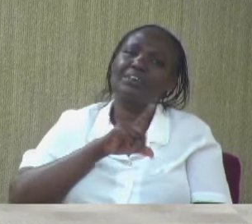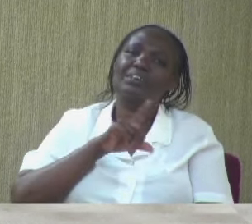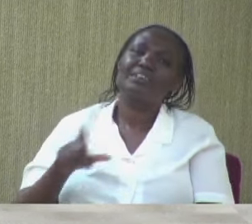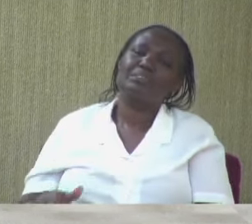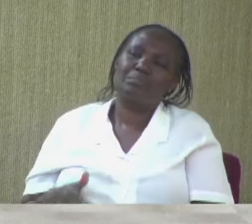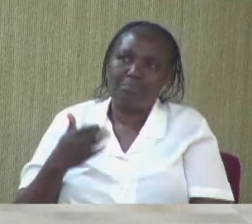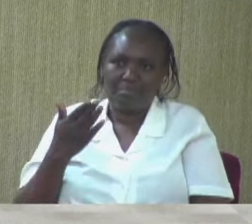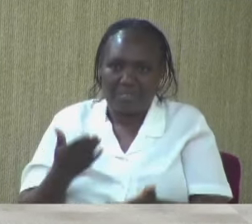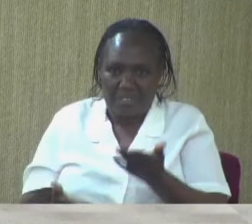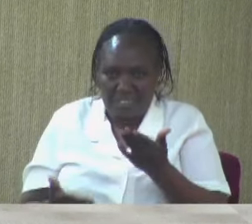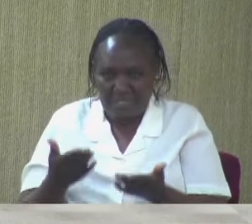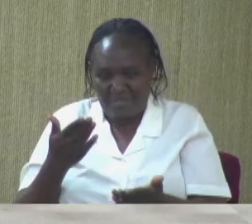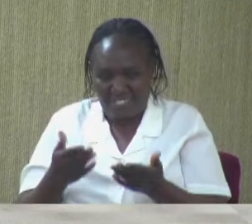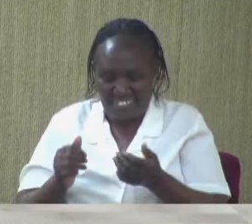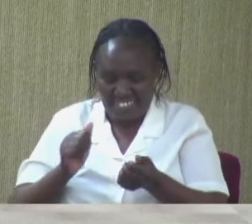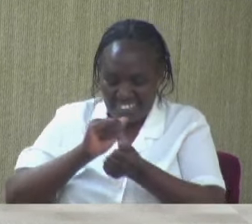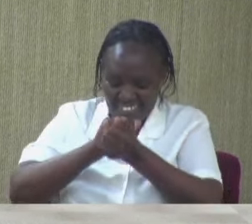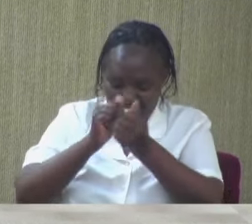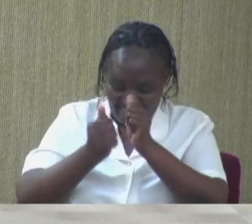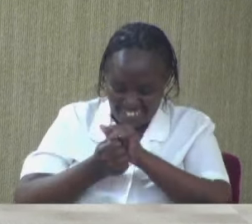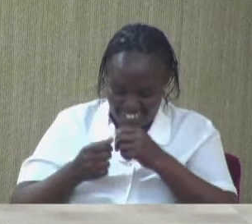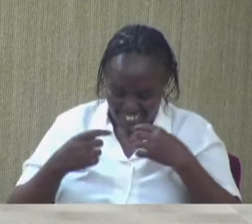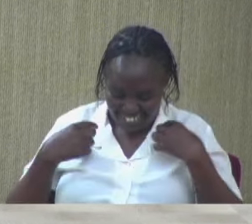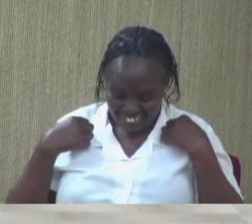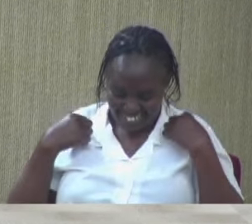the clothes?